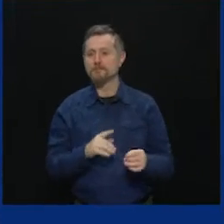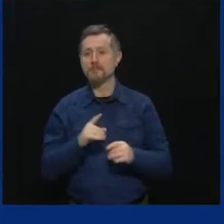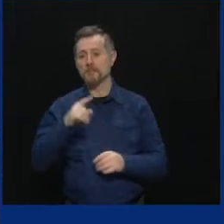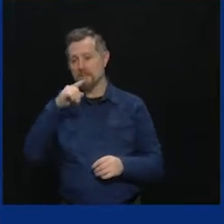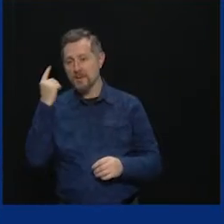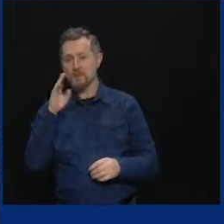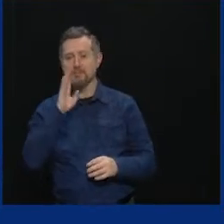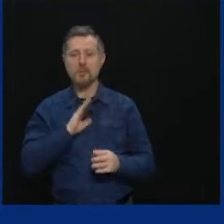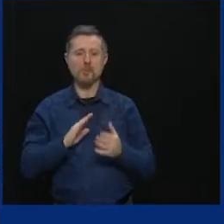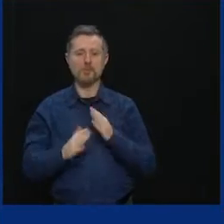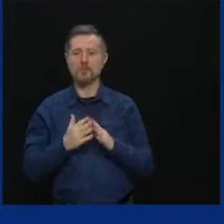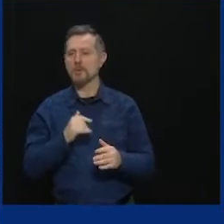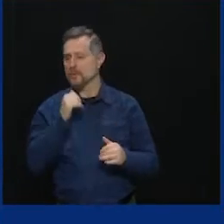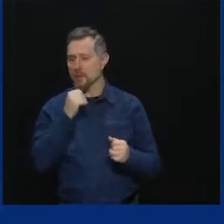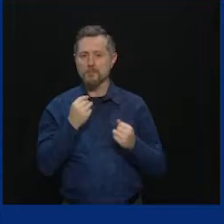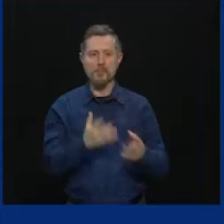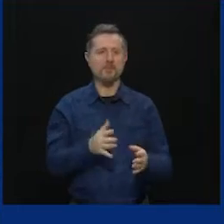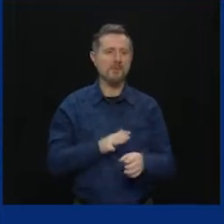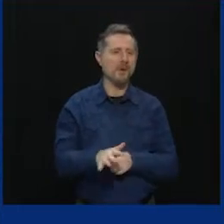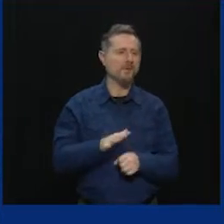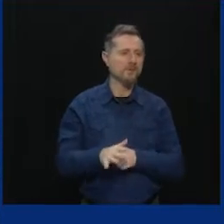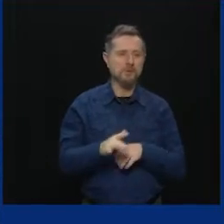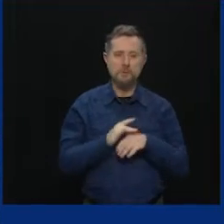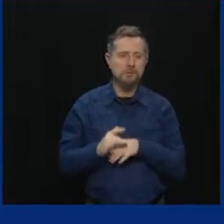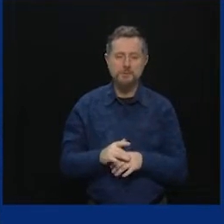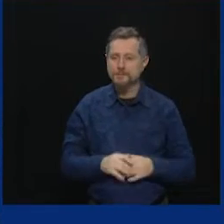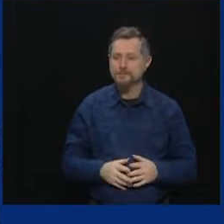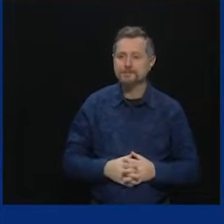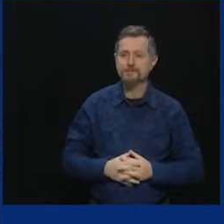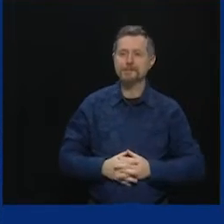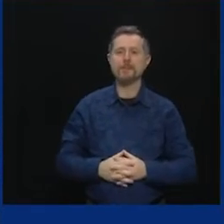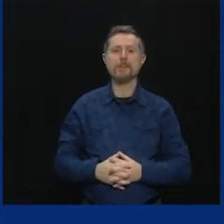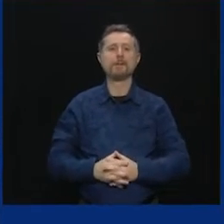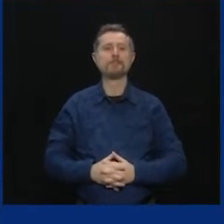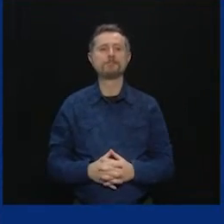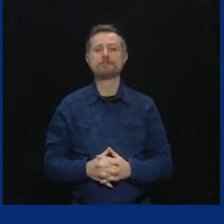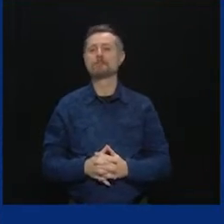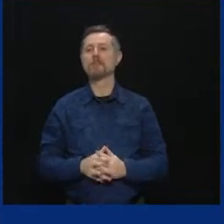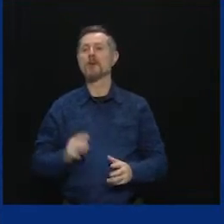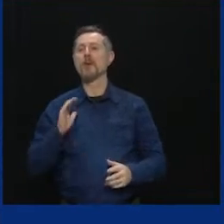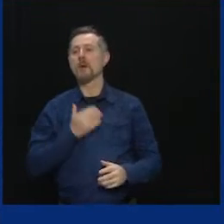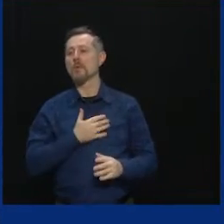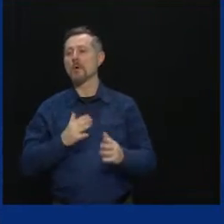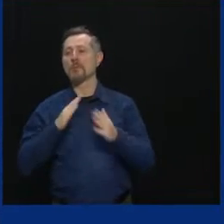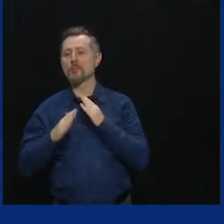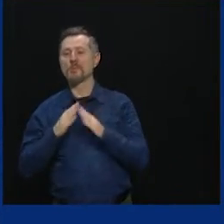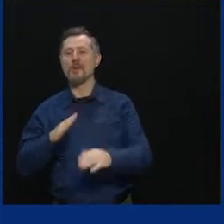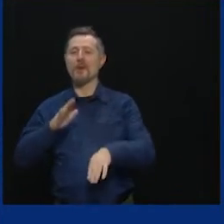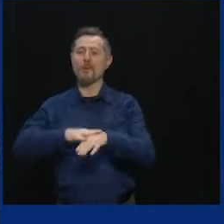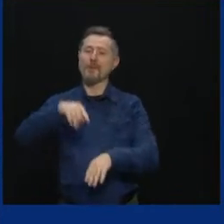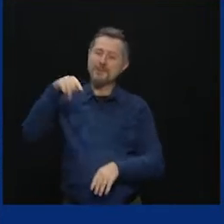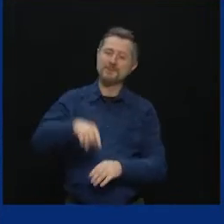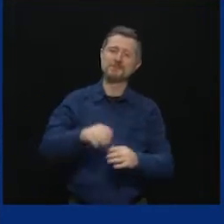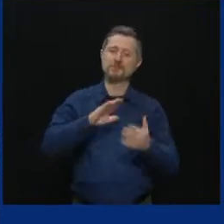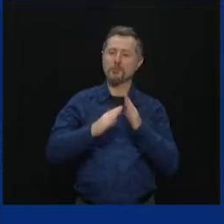communities. Our communities were redlined on purpose, by design,